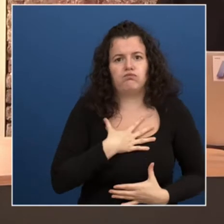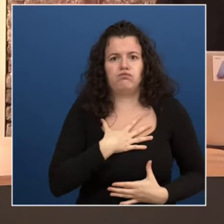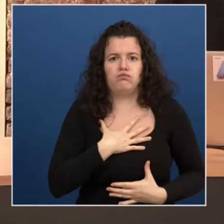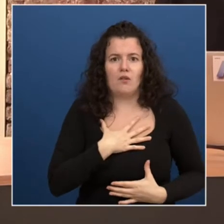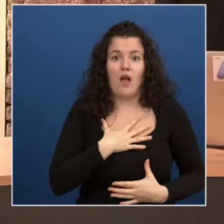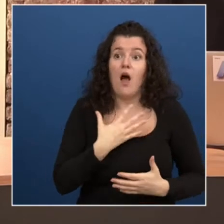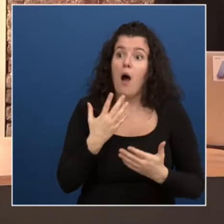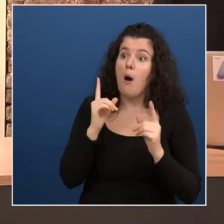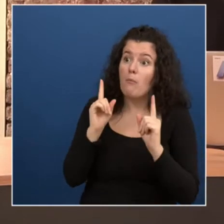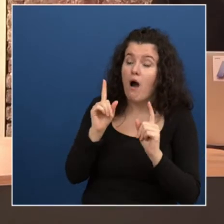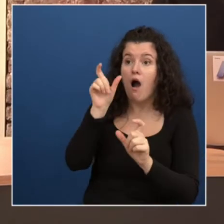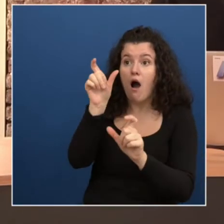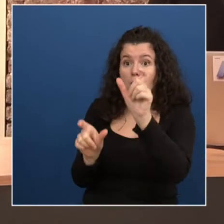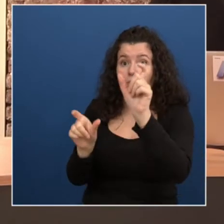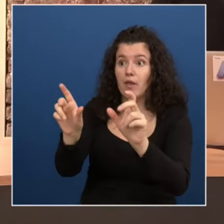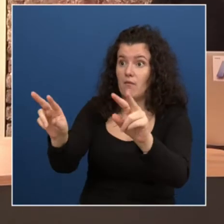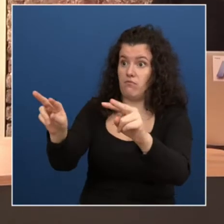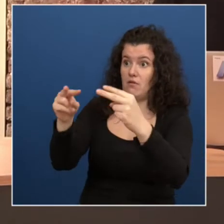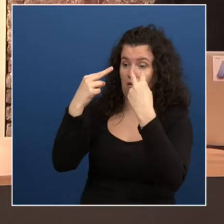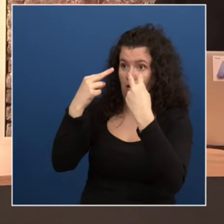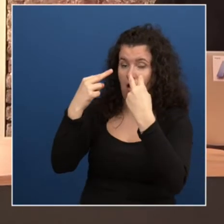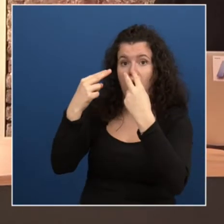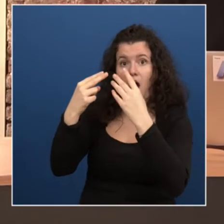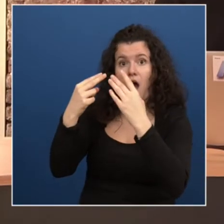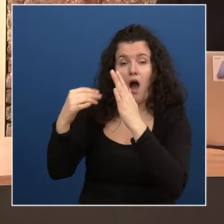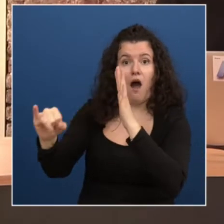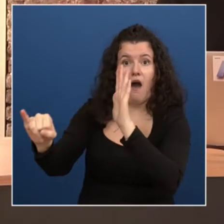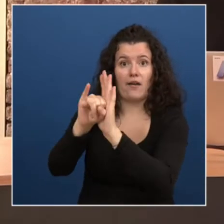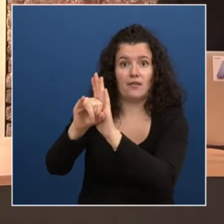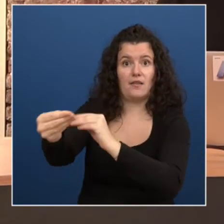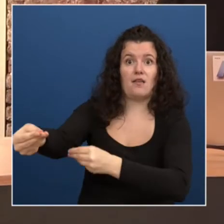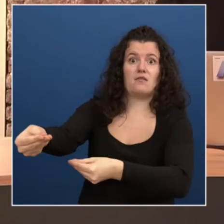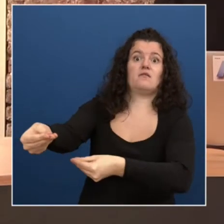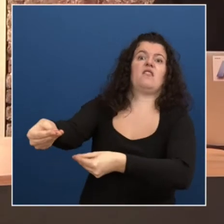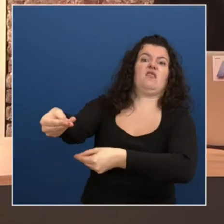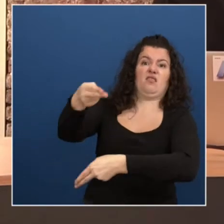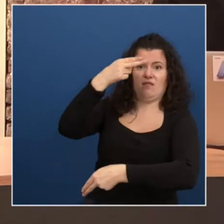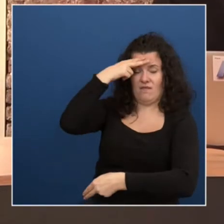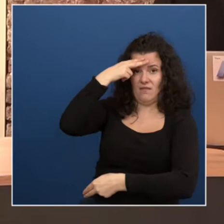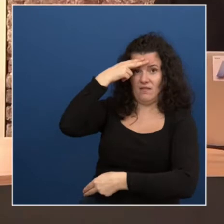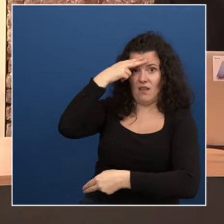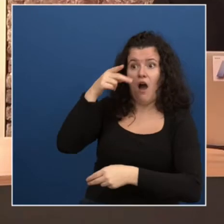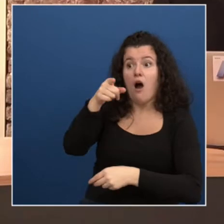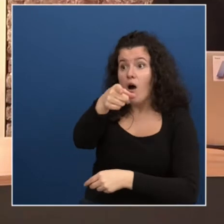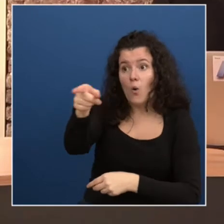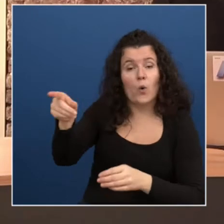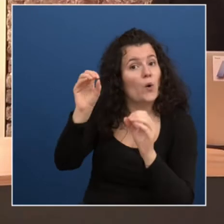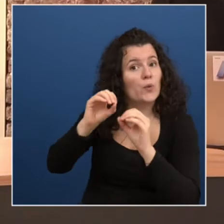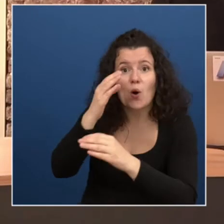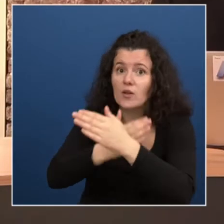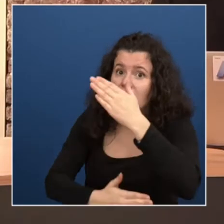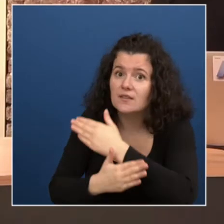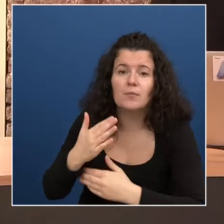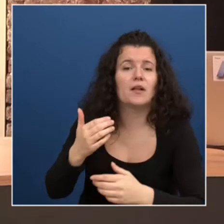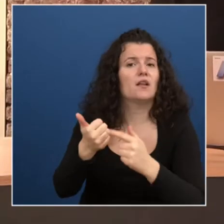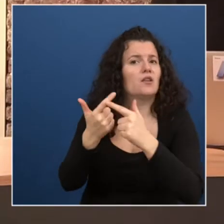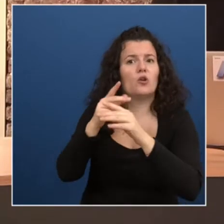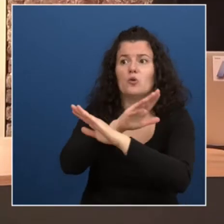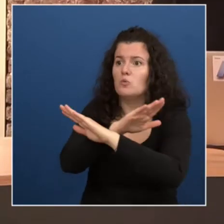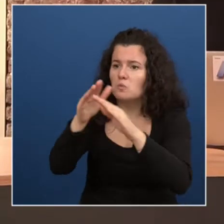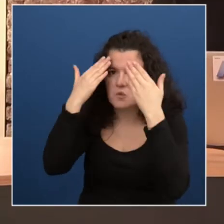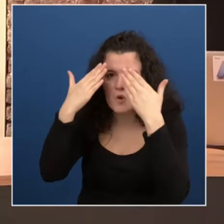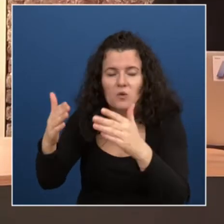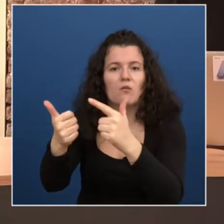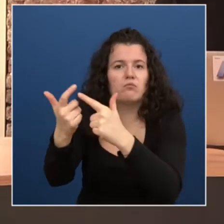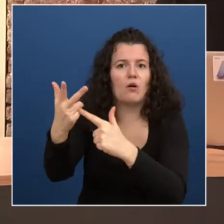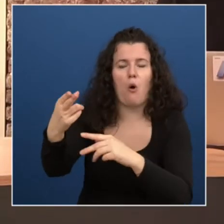people, without that identity, or without that disability, or without that identity in common, they say you